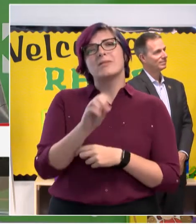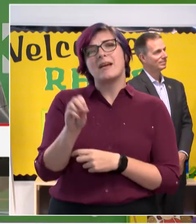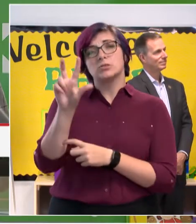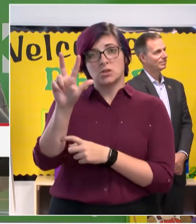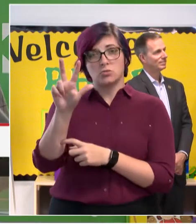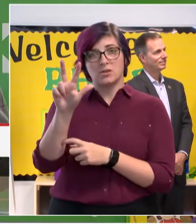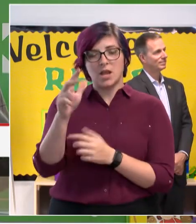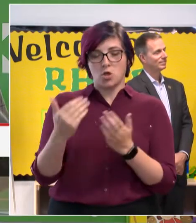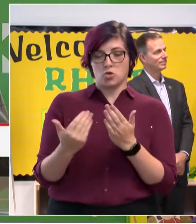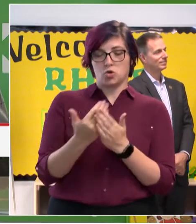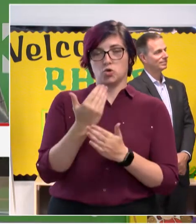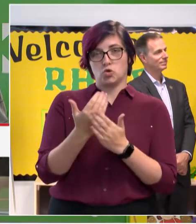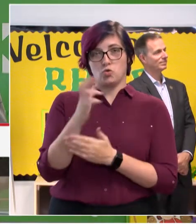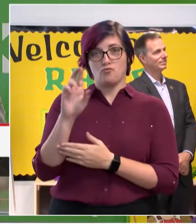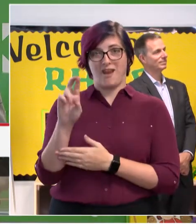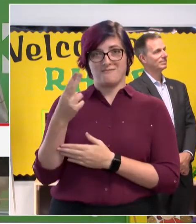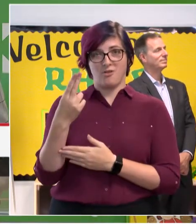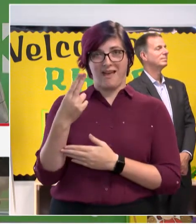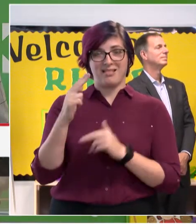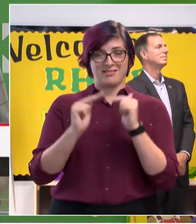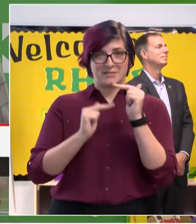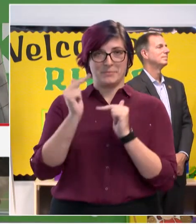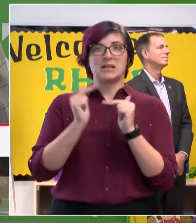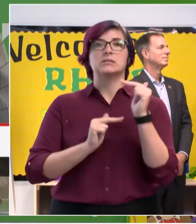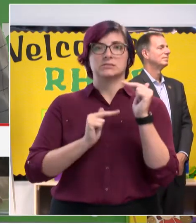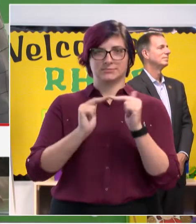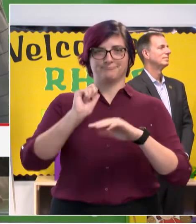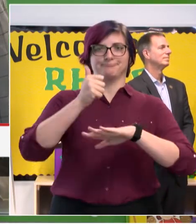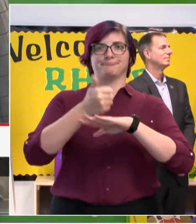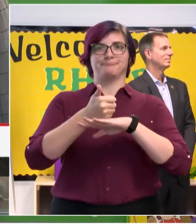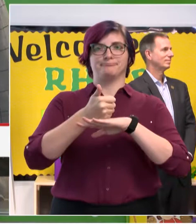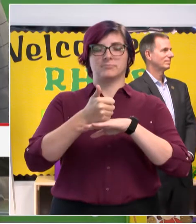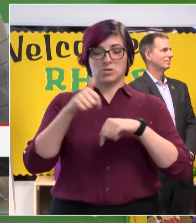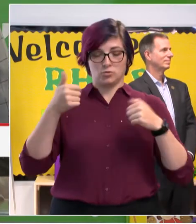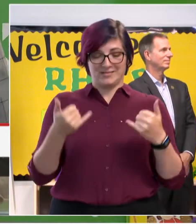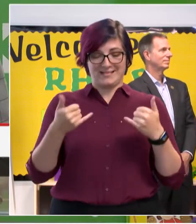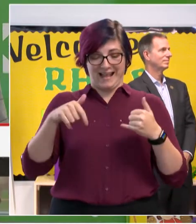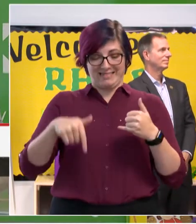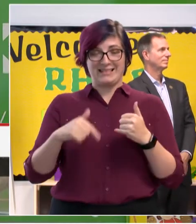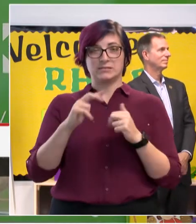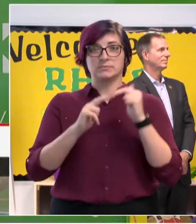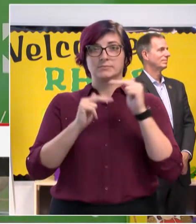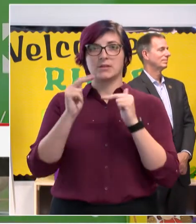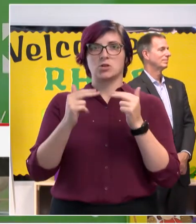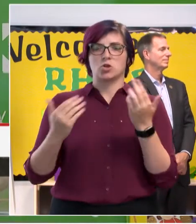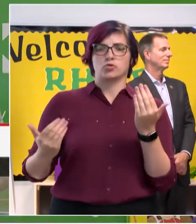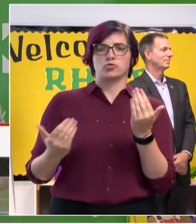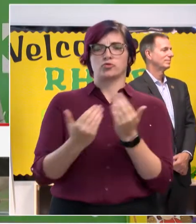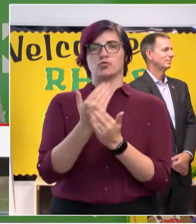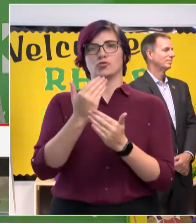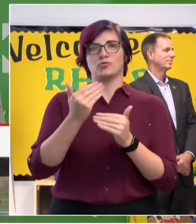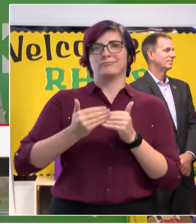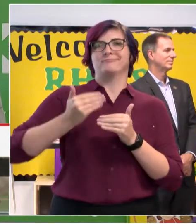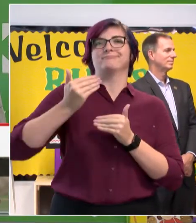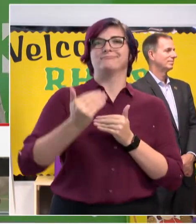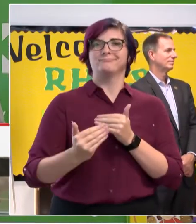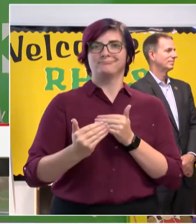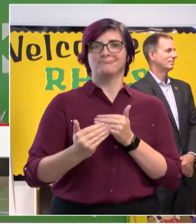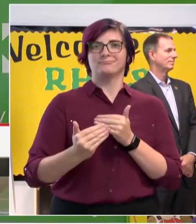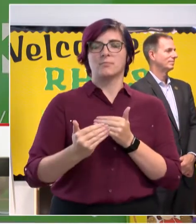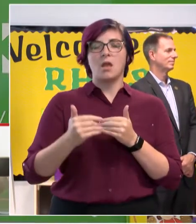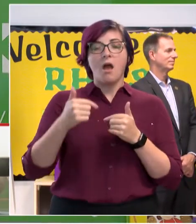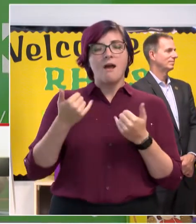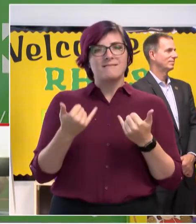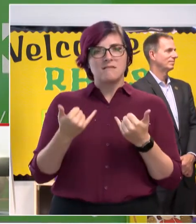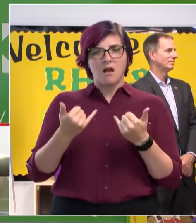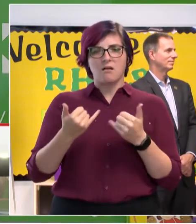the new Randle Highlands building was built. So today, this building begins a new chapter. In this